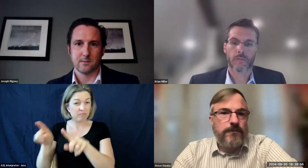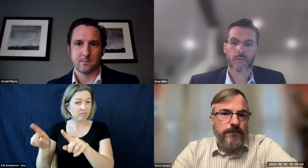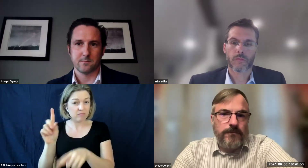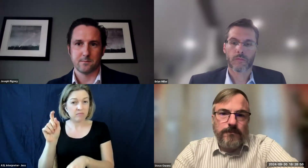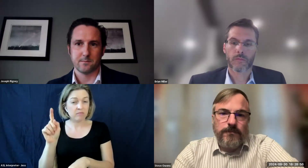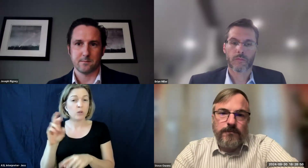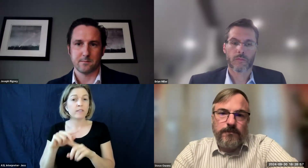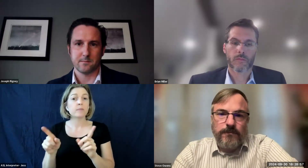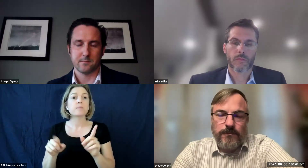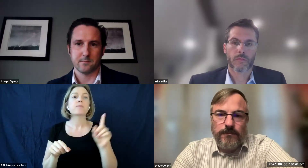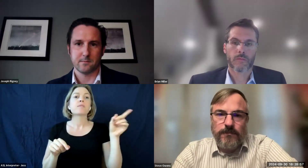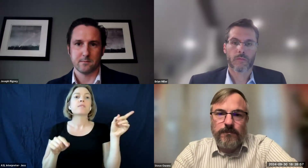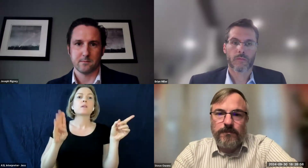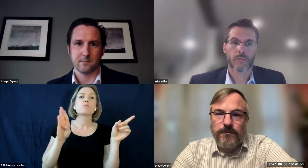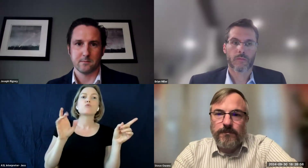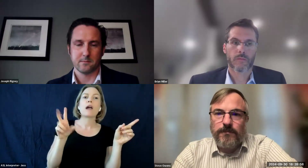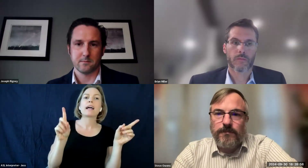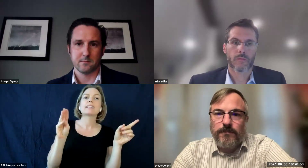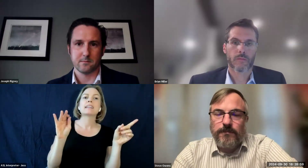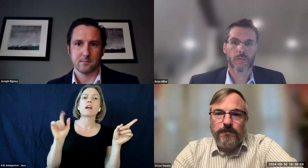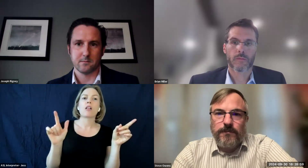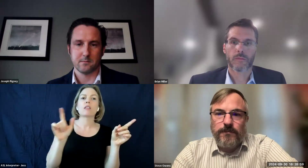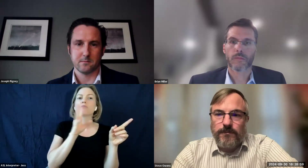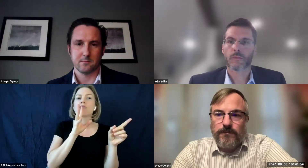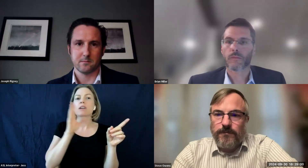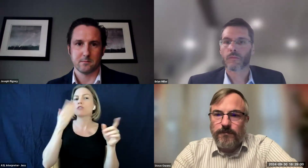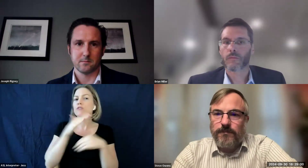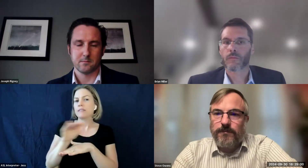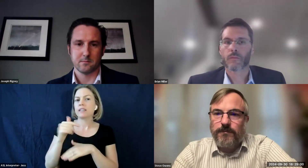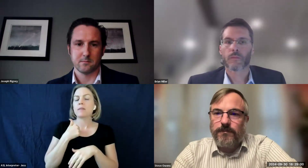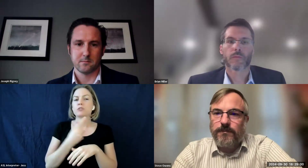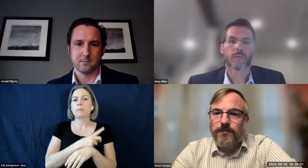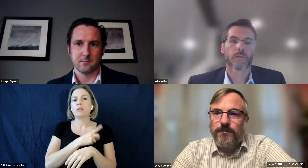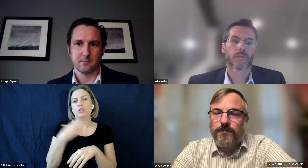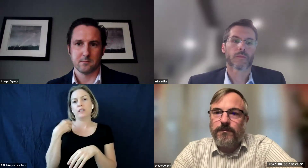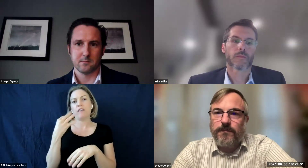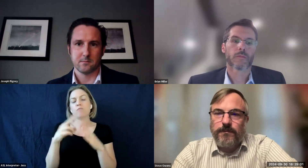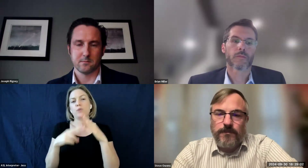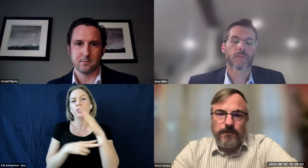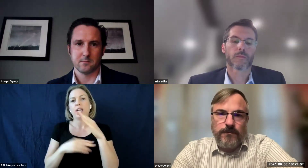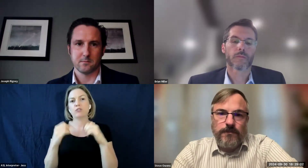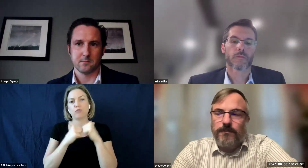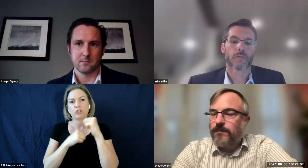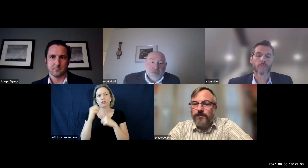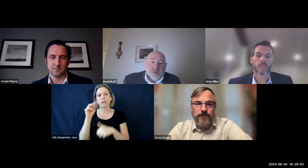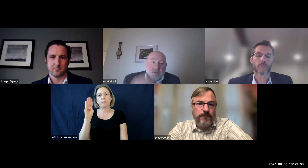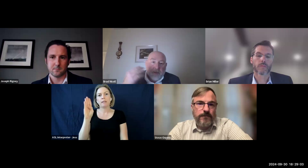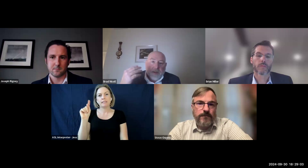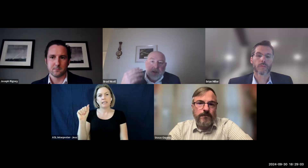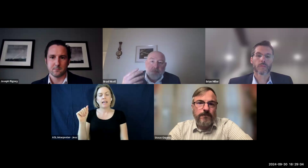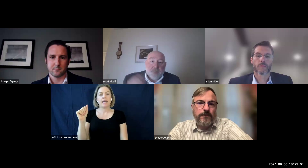So good evening, folks. My name's Brad Nickel. I'm the Deputy Chief of Bridge and Structures in MBTA Capital